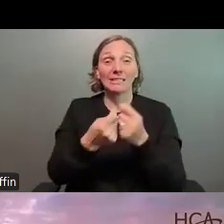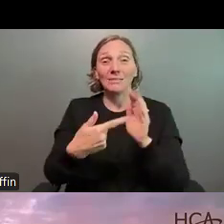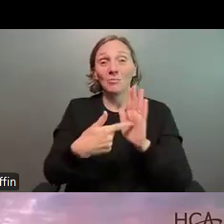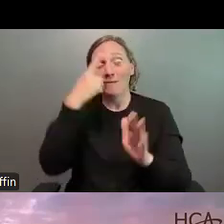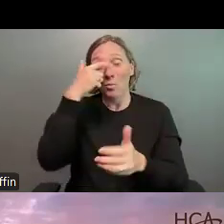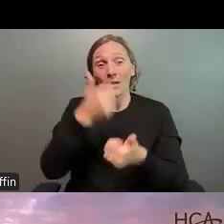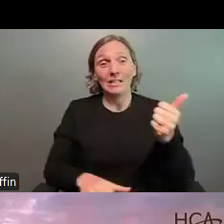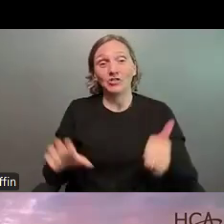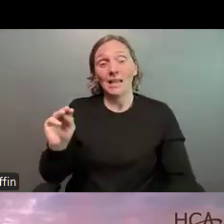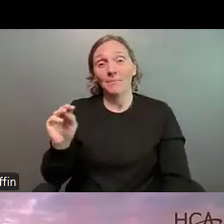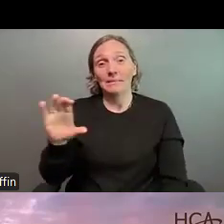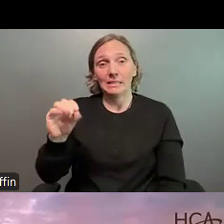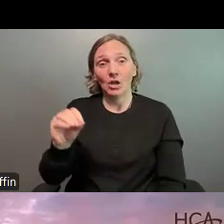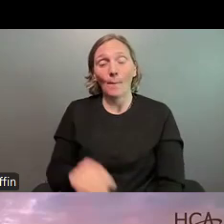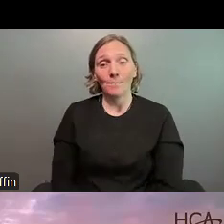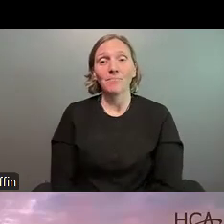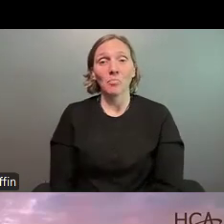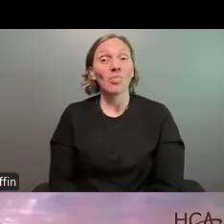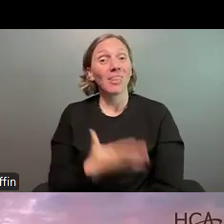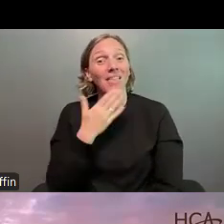Thank you, Audrey.